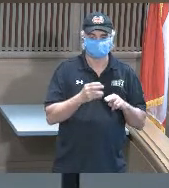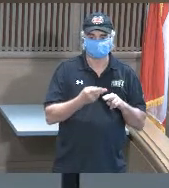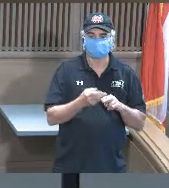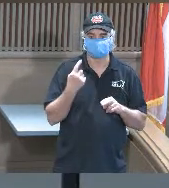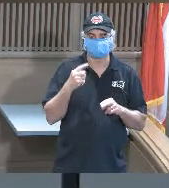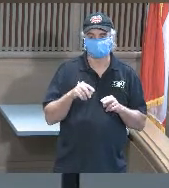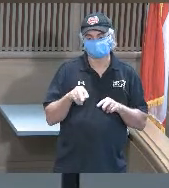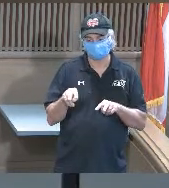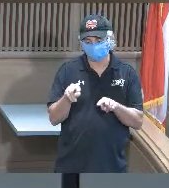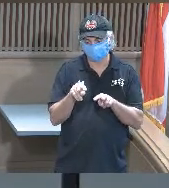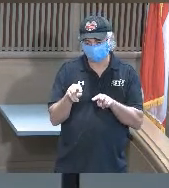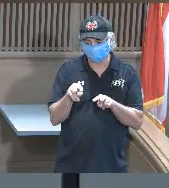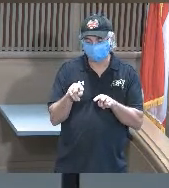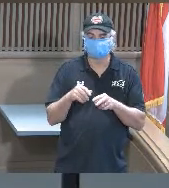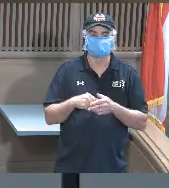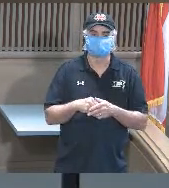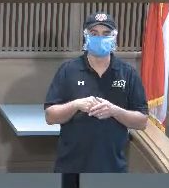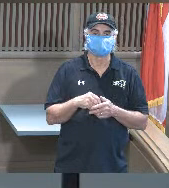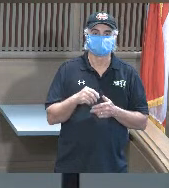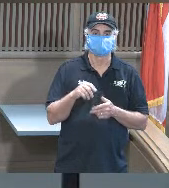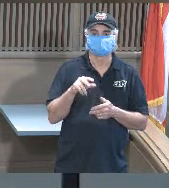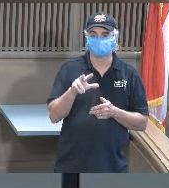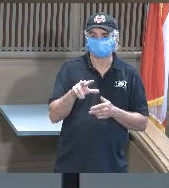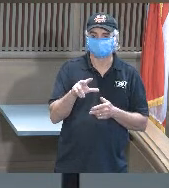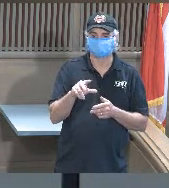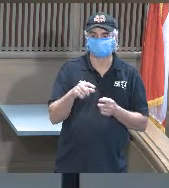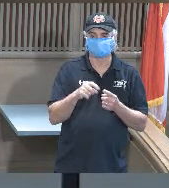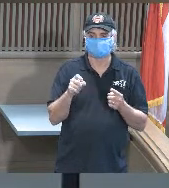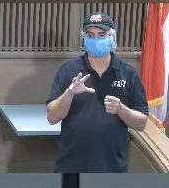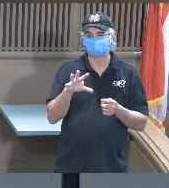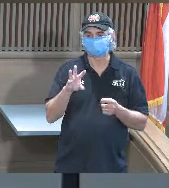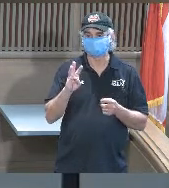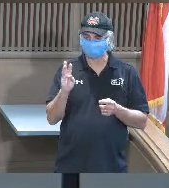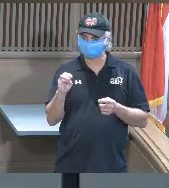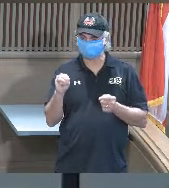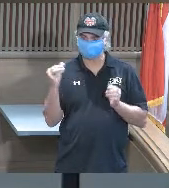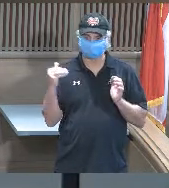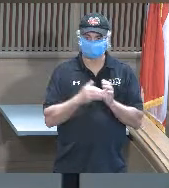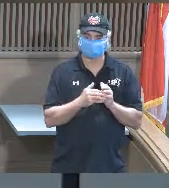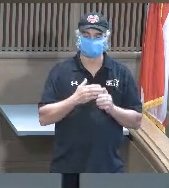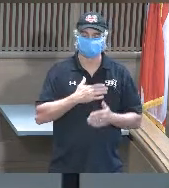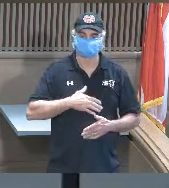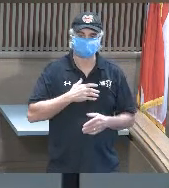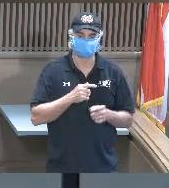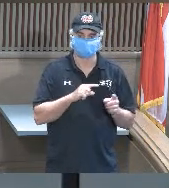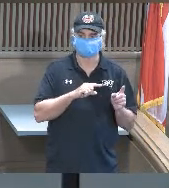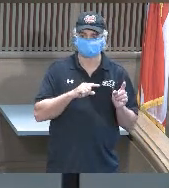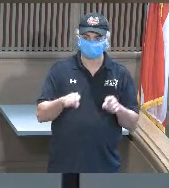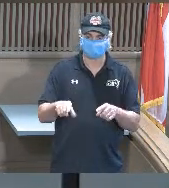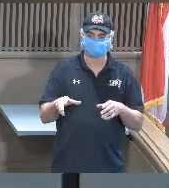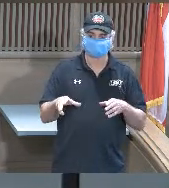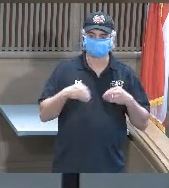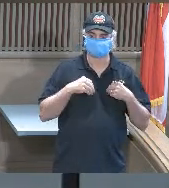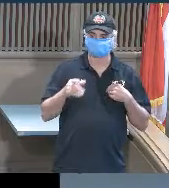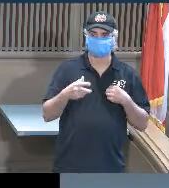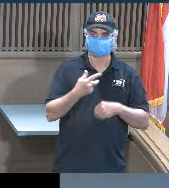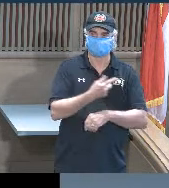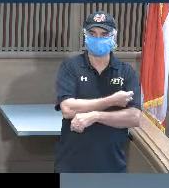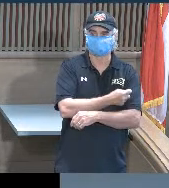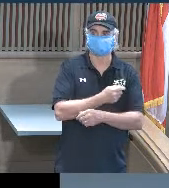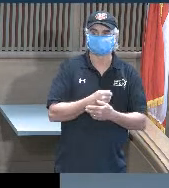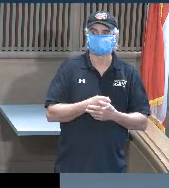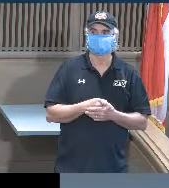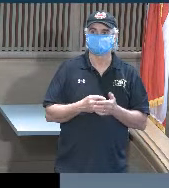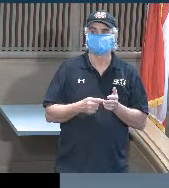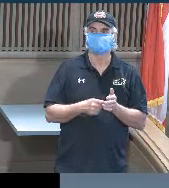again, 3 out of 60,000, so the numbers are relatively small, so please, come get your vaccine. Once